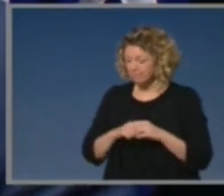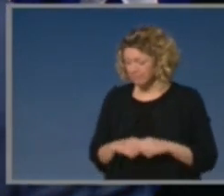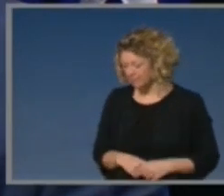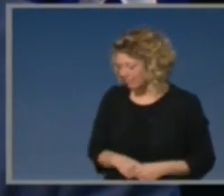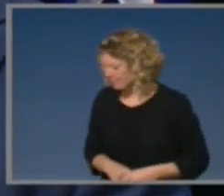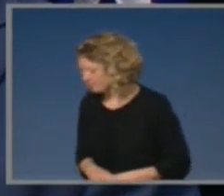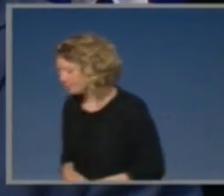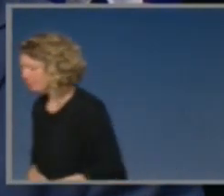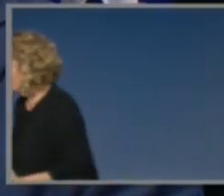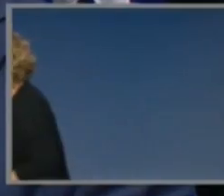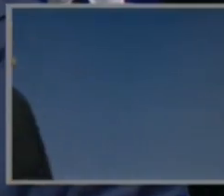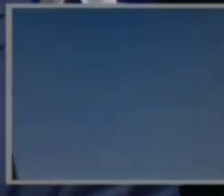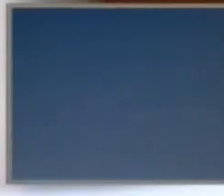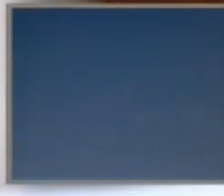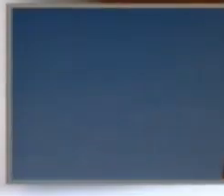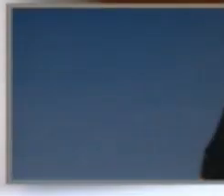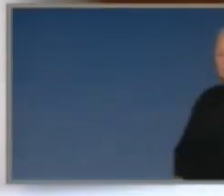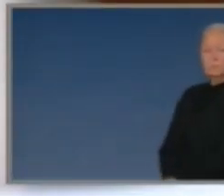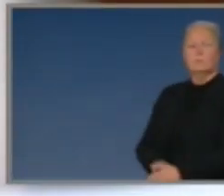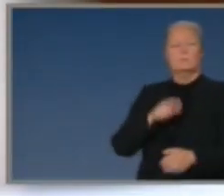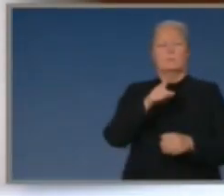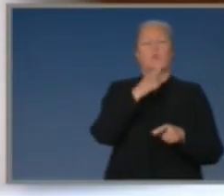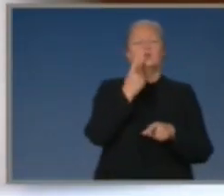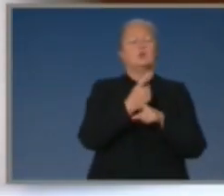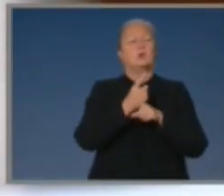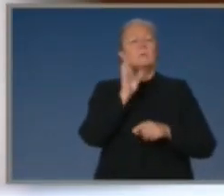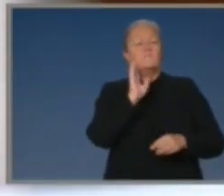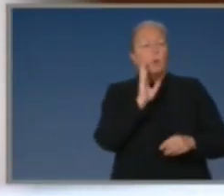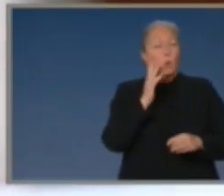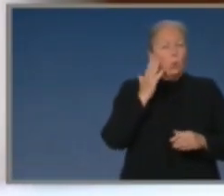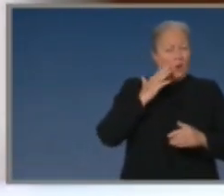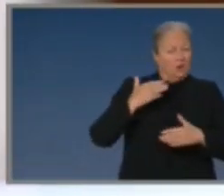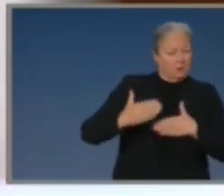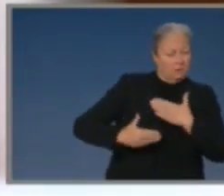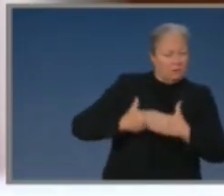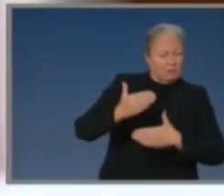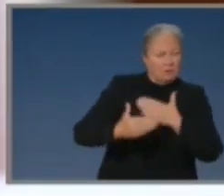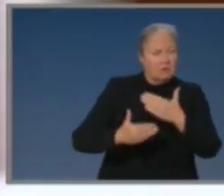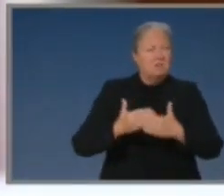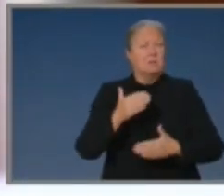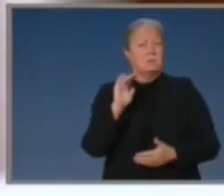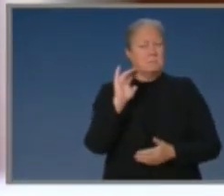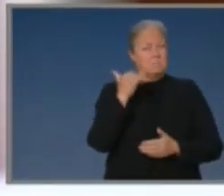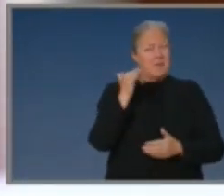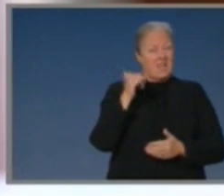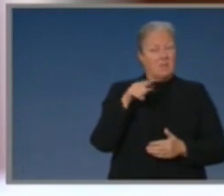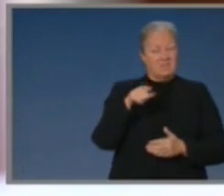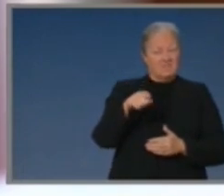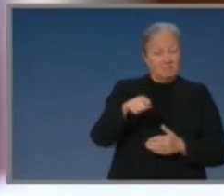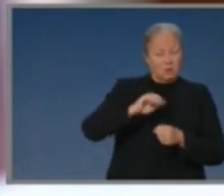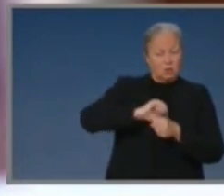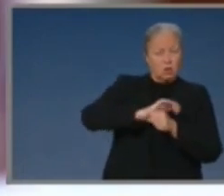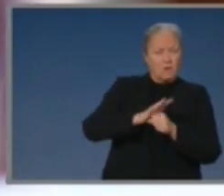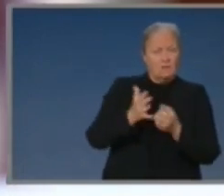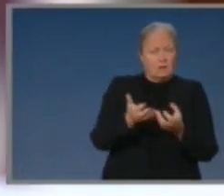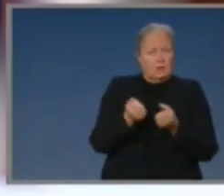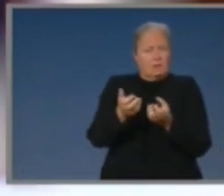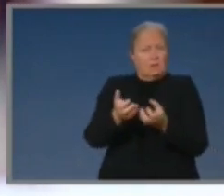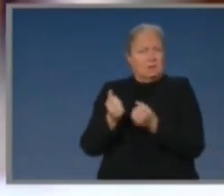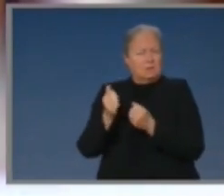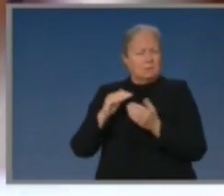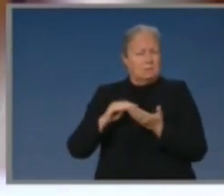more things get going, the number of cases are likely to increase somewhat. What has been the